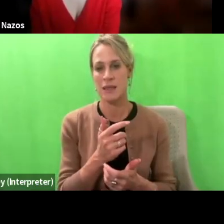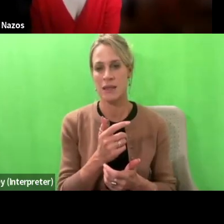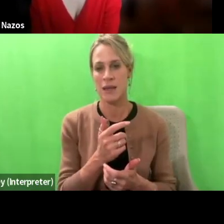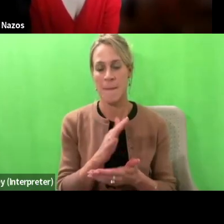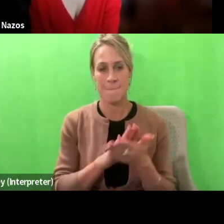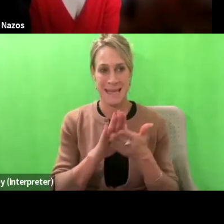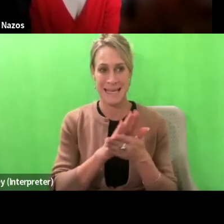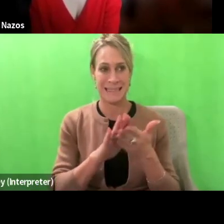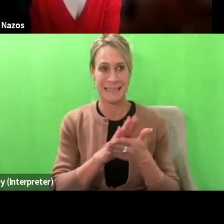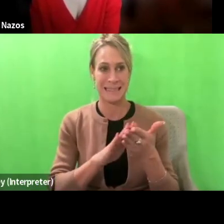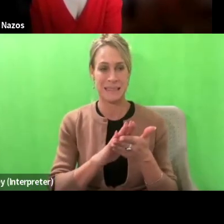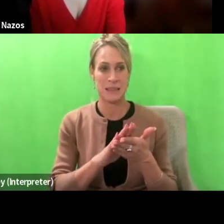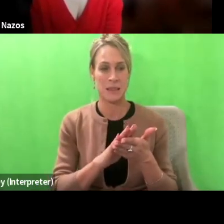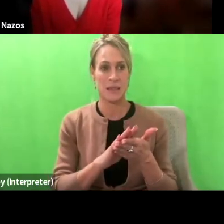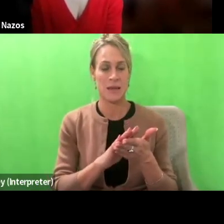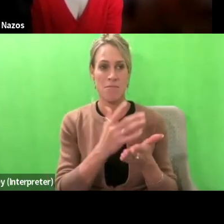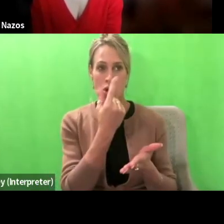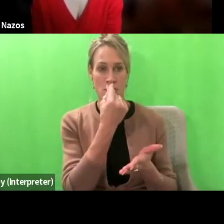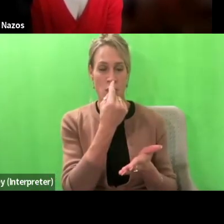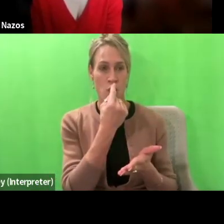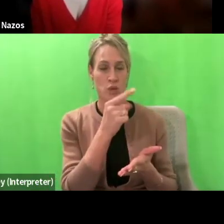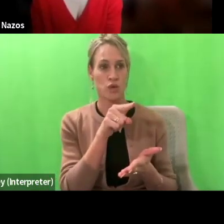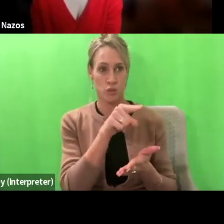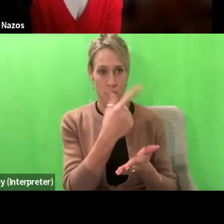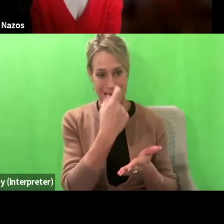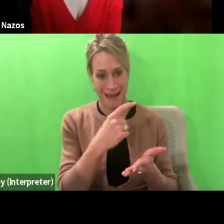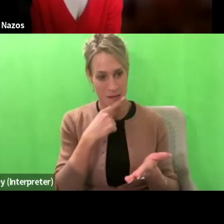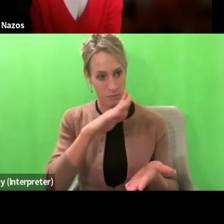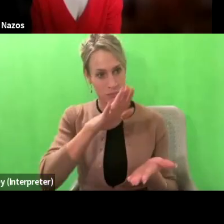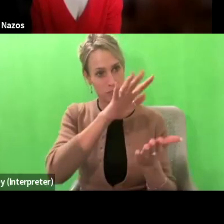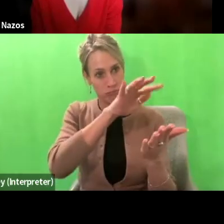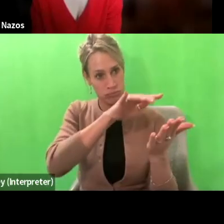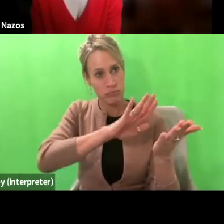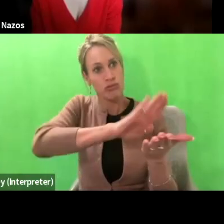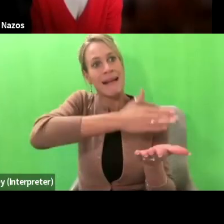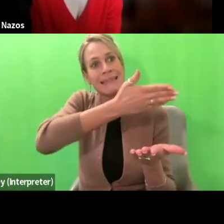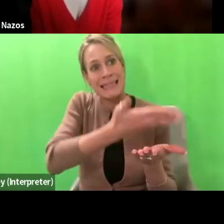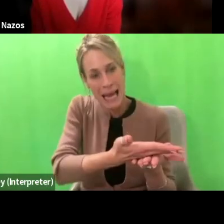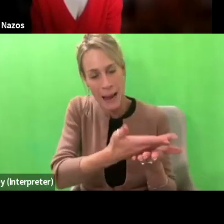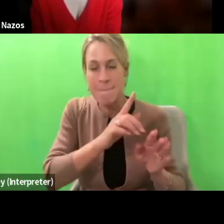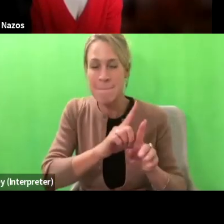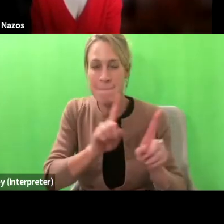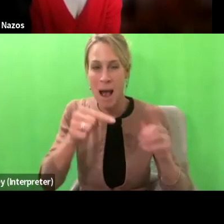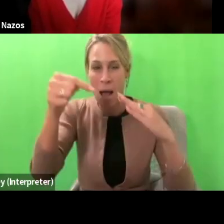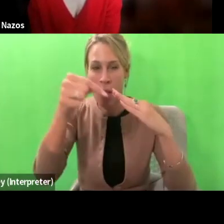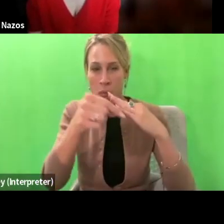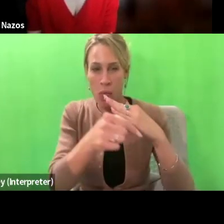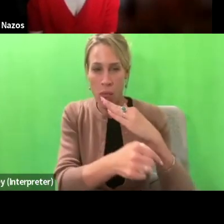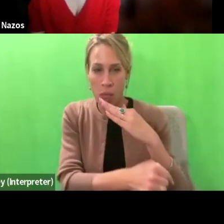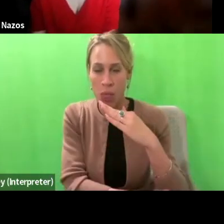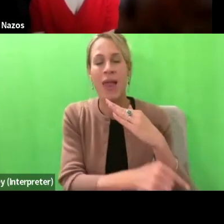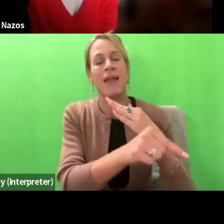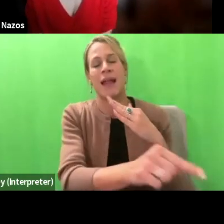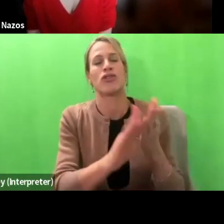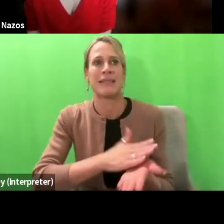just translate, but to actually go beyond a plain